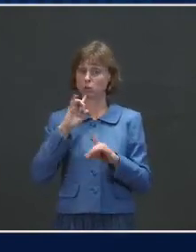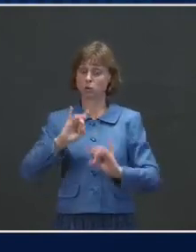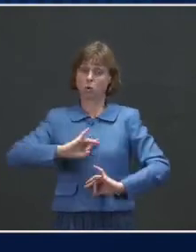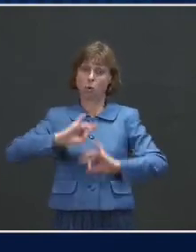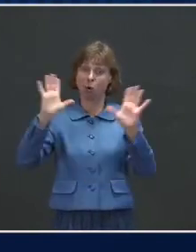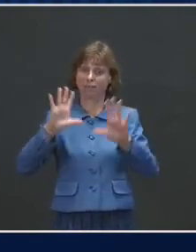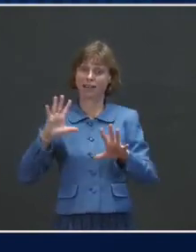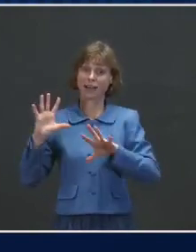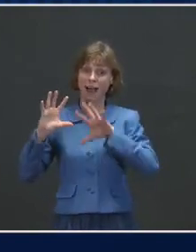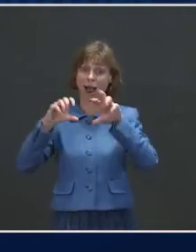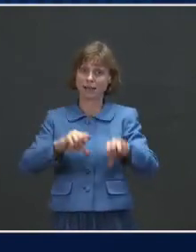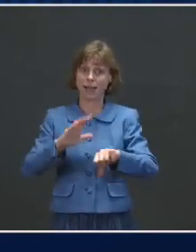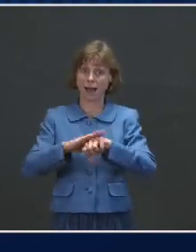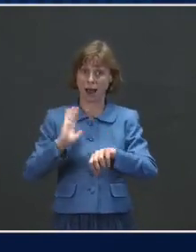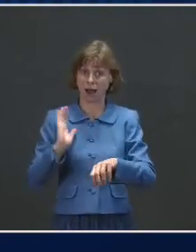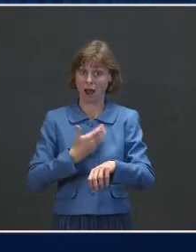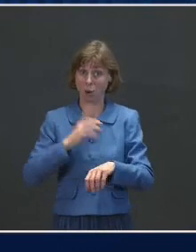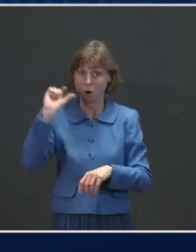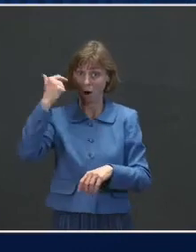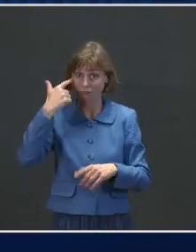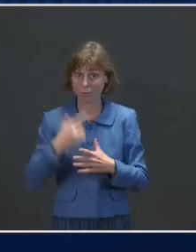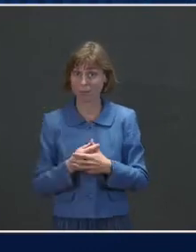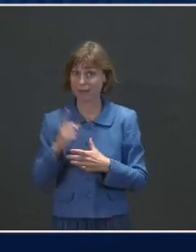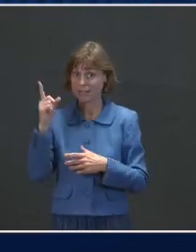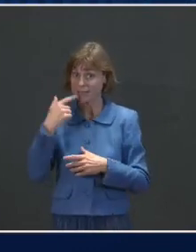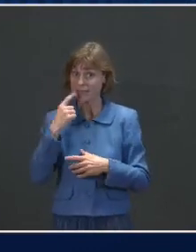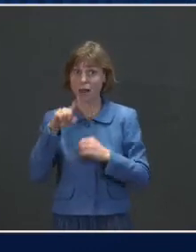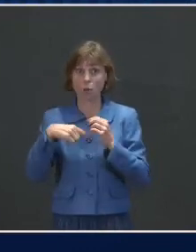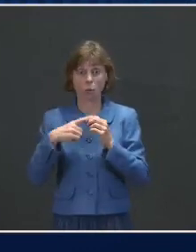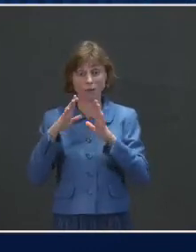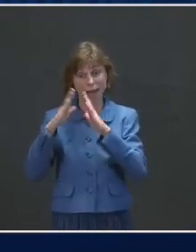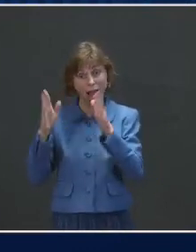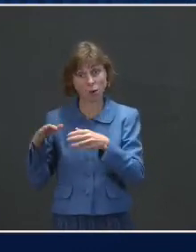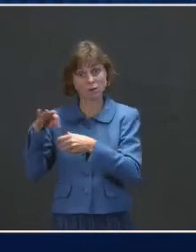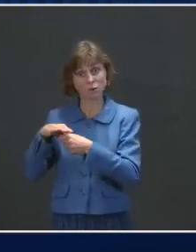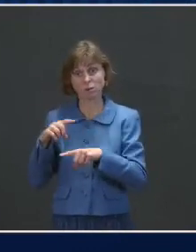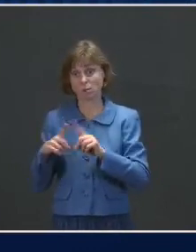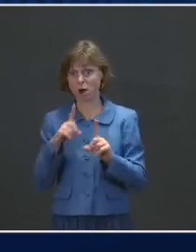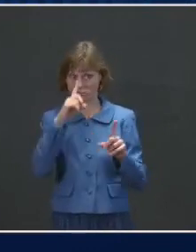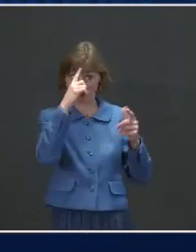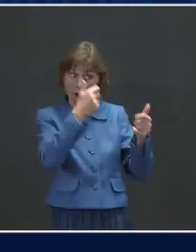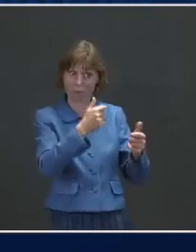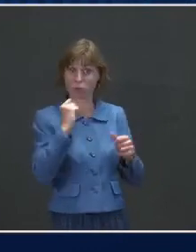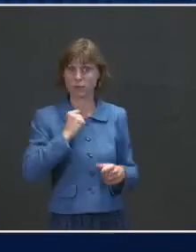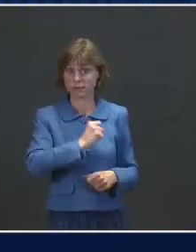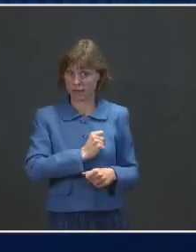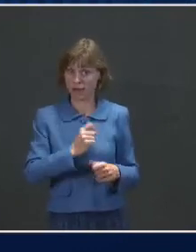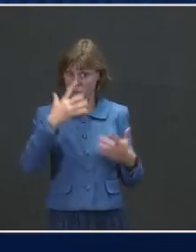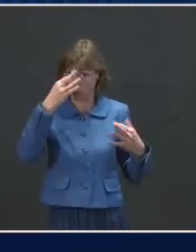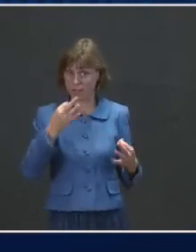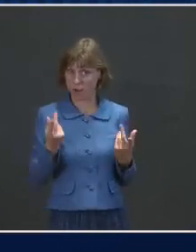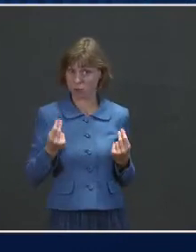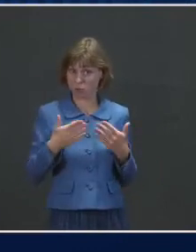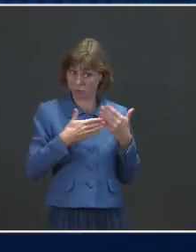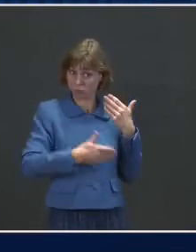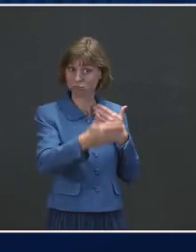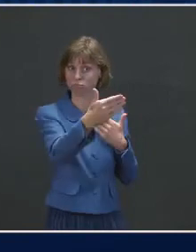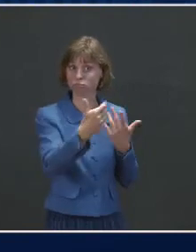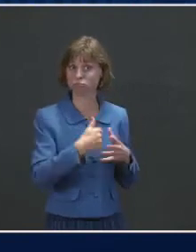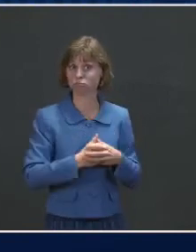say, when the House voted. But he's going to leave it to the Senate to determine the path forward here. That doesn't